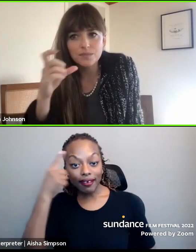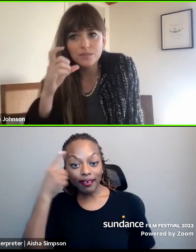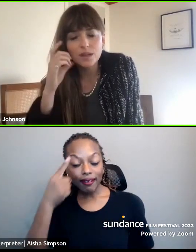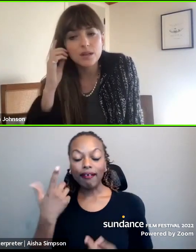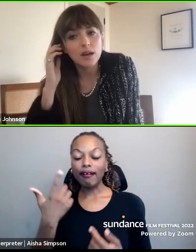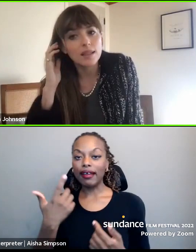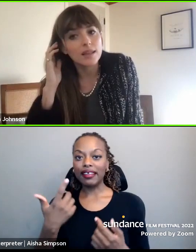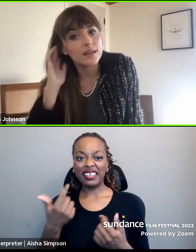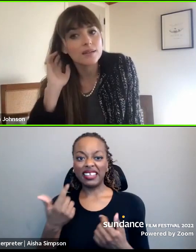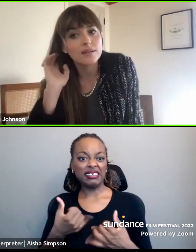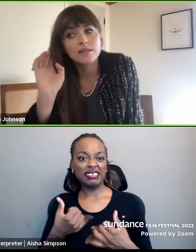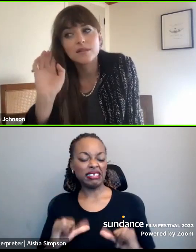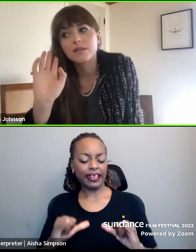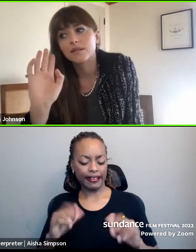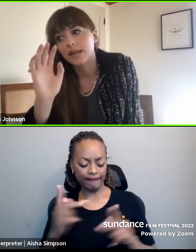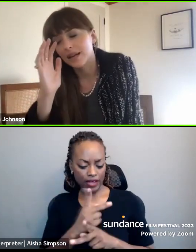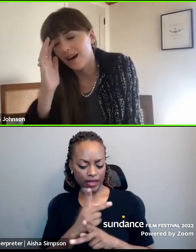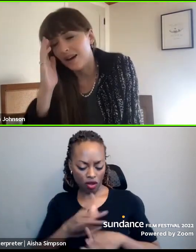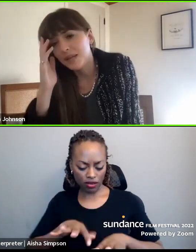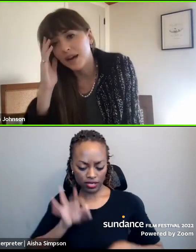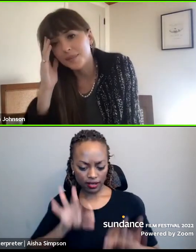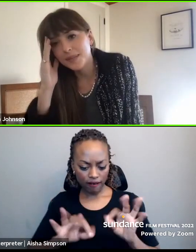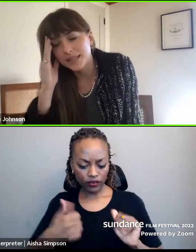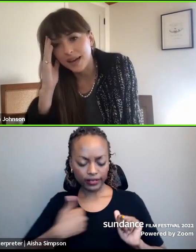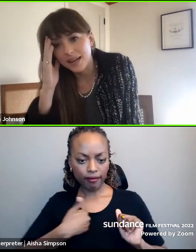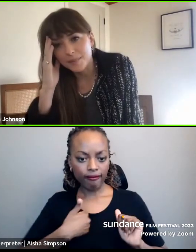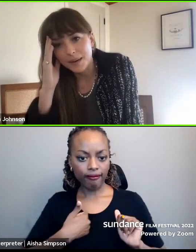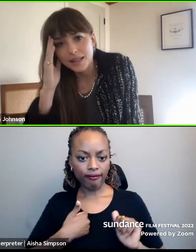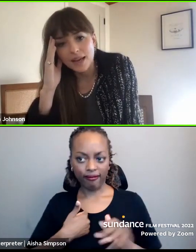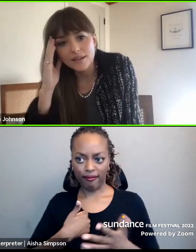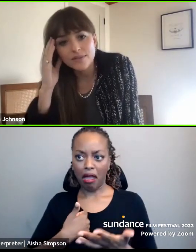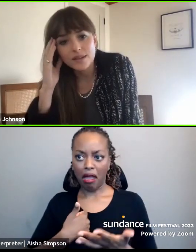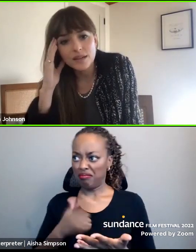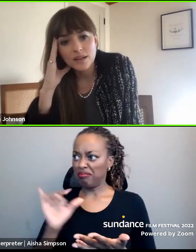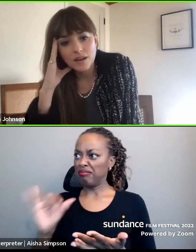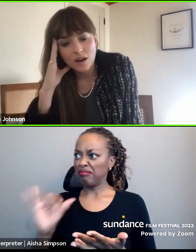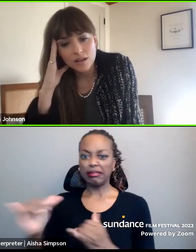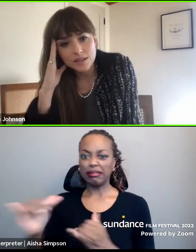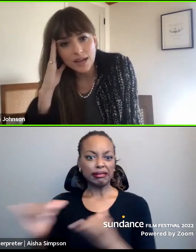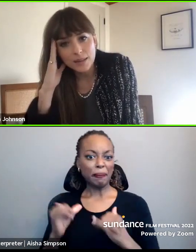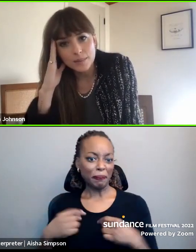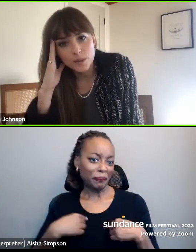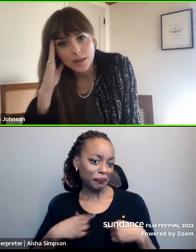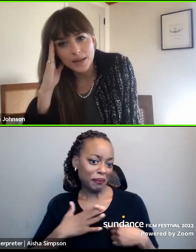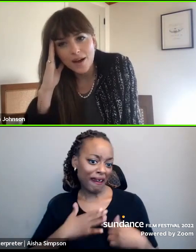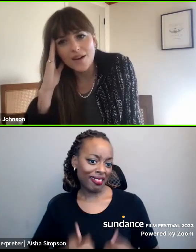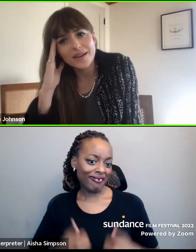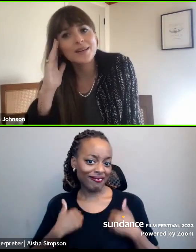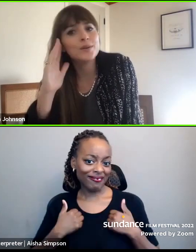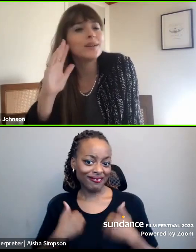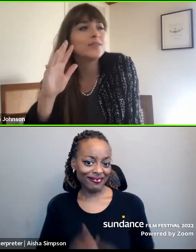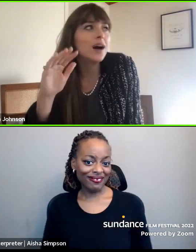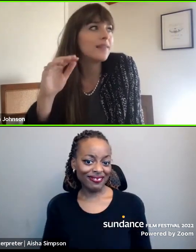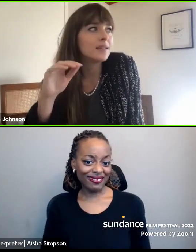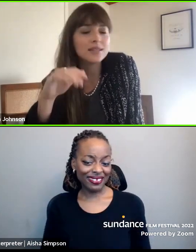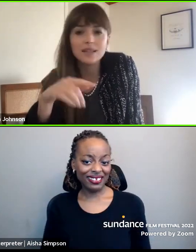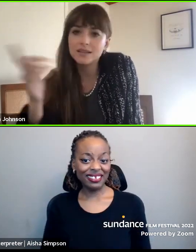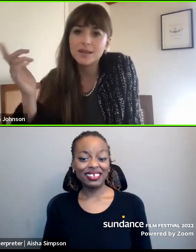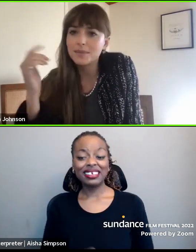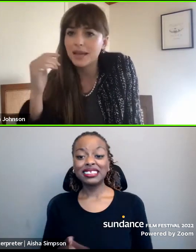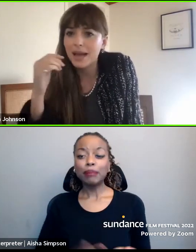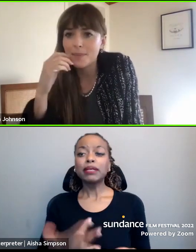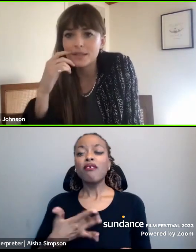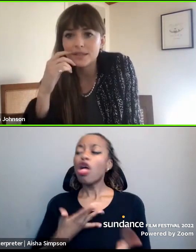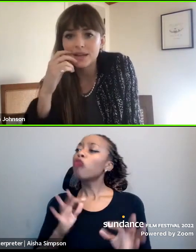And I think like I'm like that in my life. all the time. When I'm like, oh, okay, cool, I've got this,